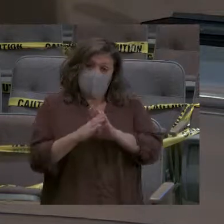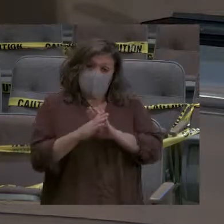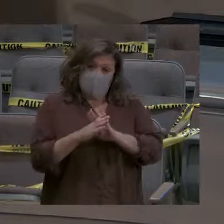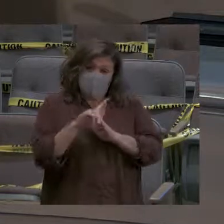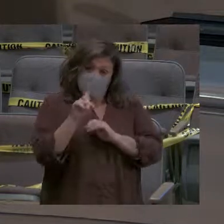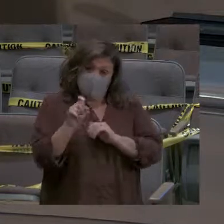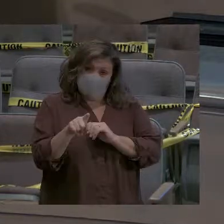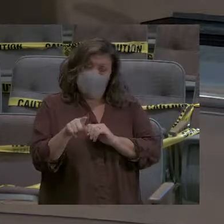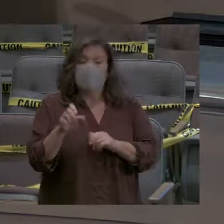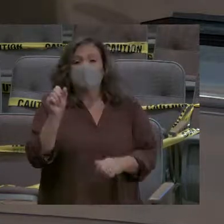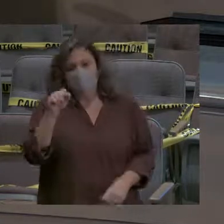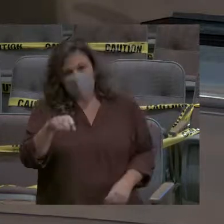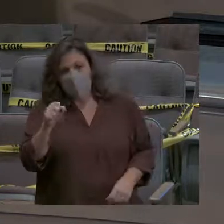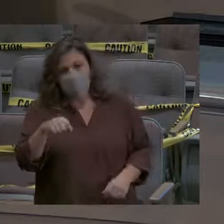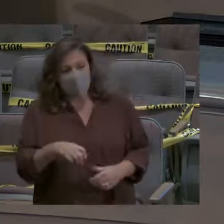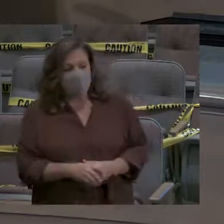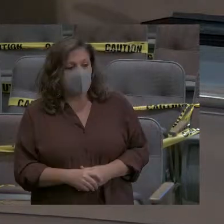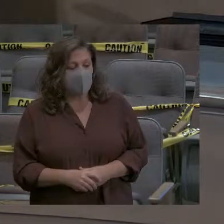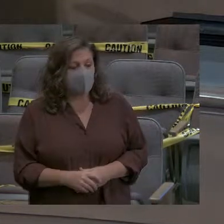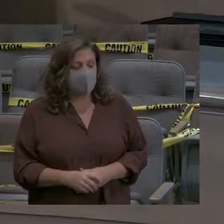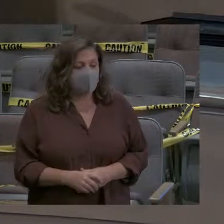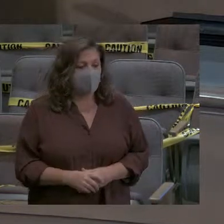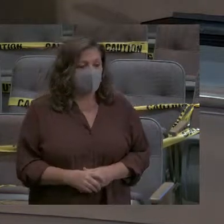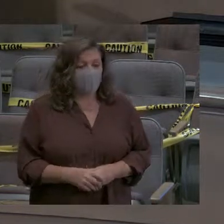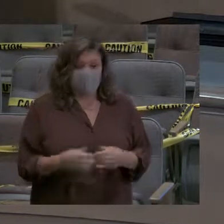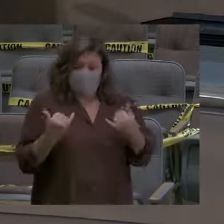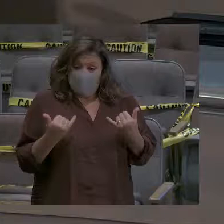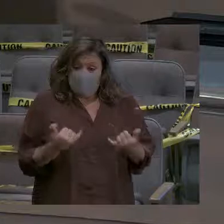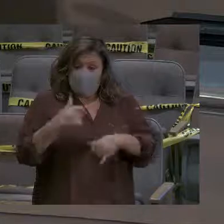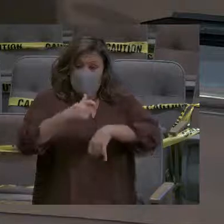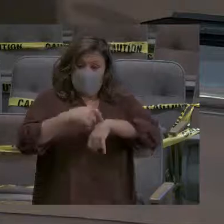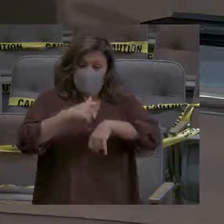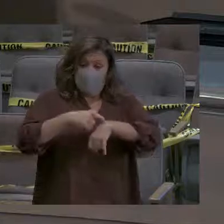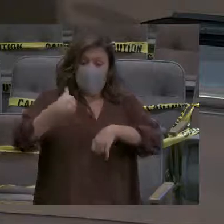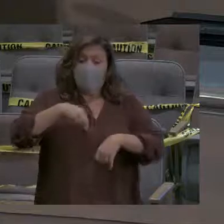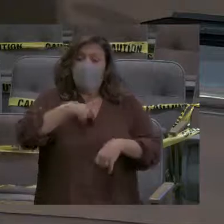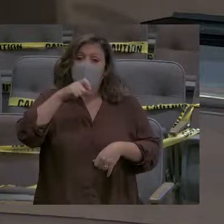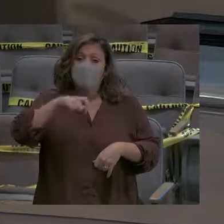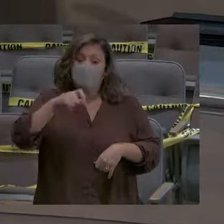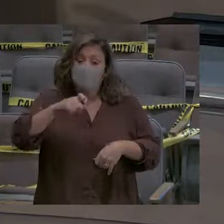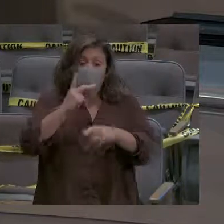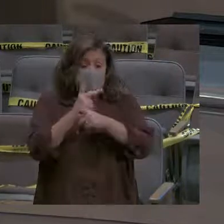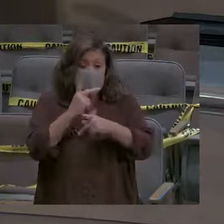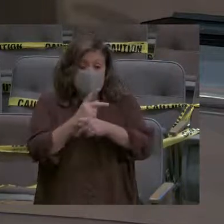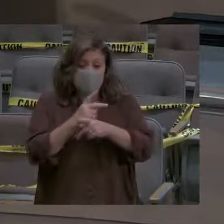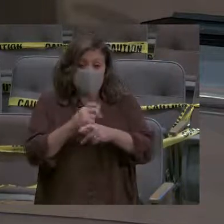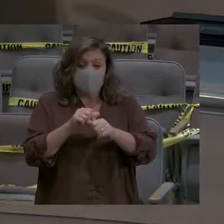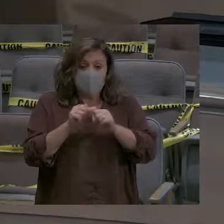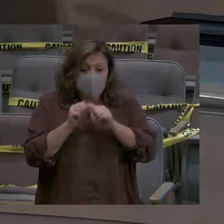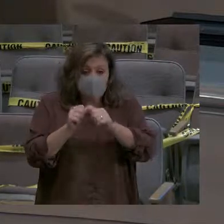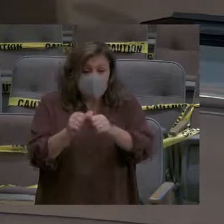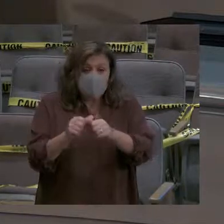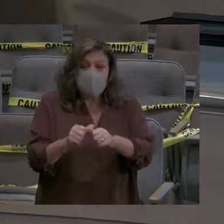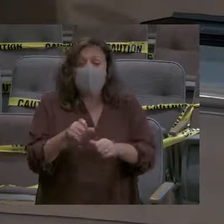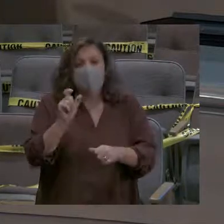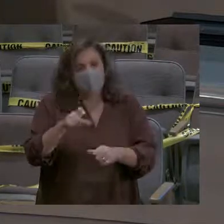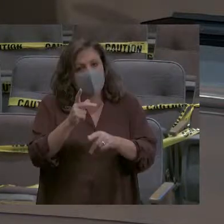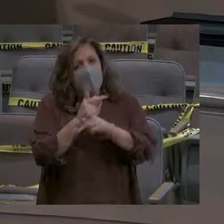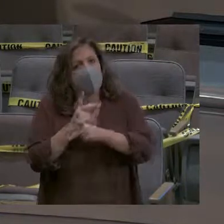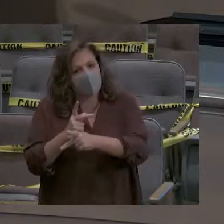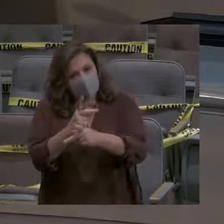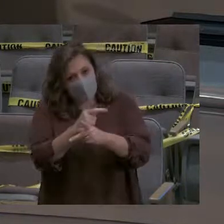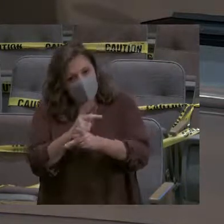Also, yes, they have. Is this a time where we need to continue to have caution? Absolutely. And I